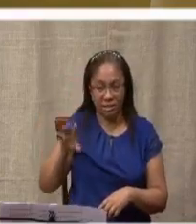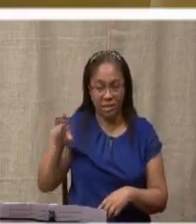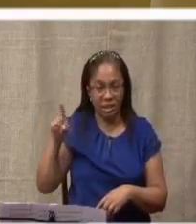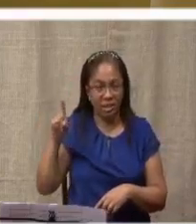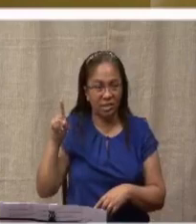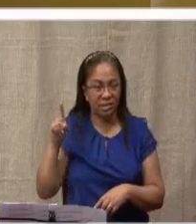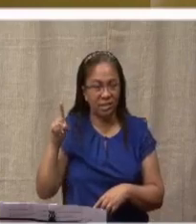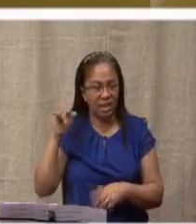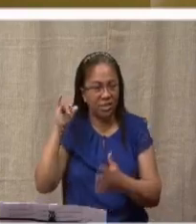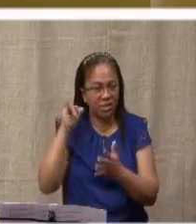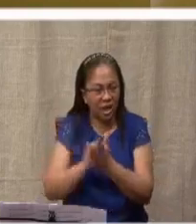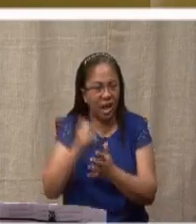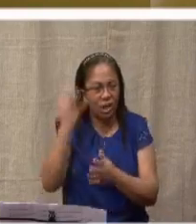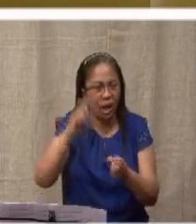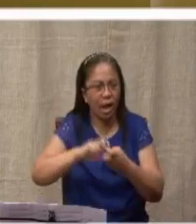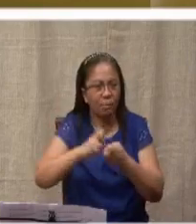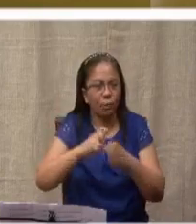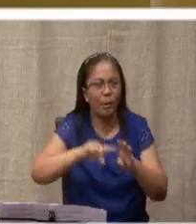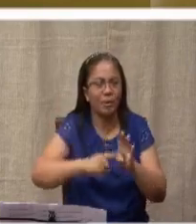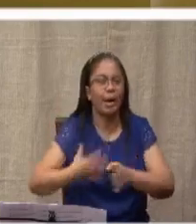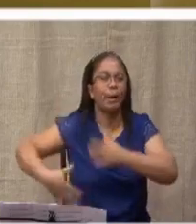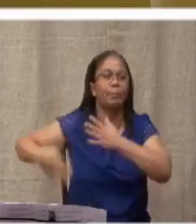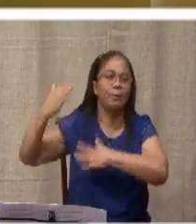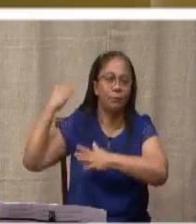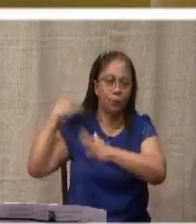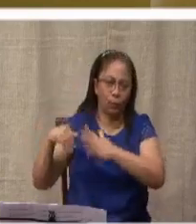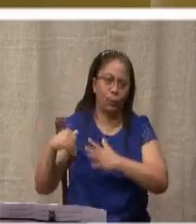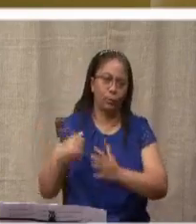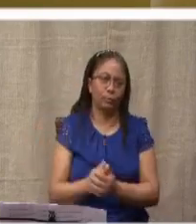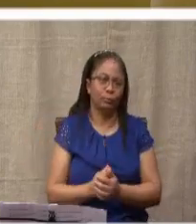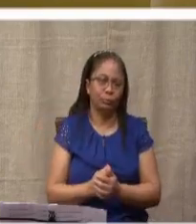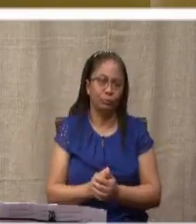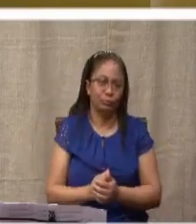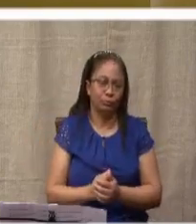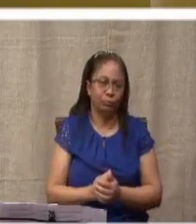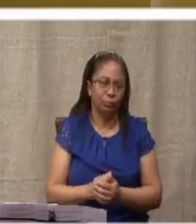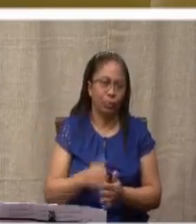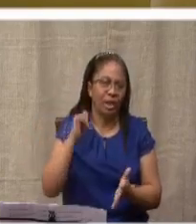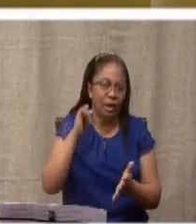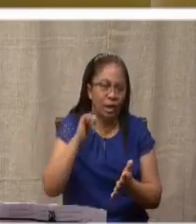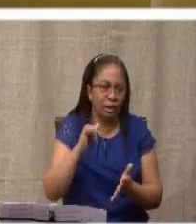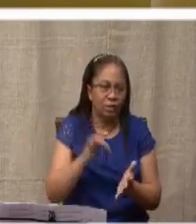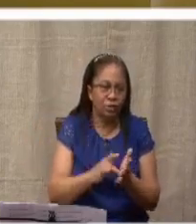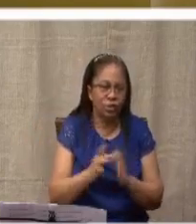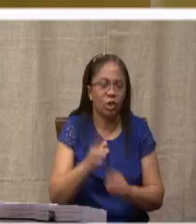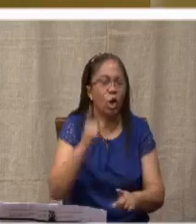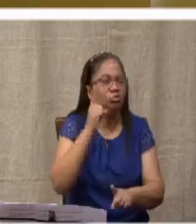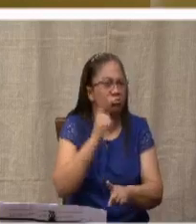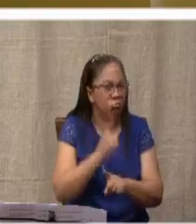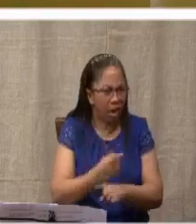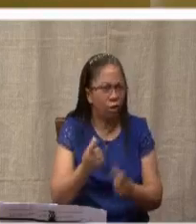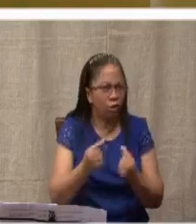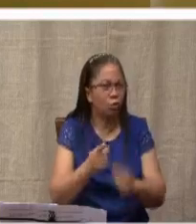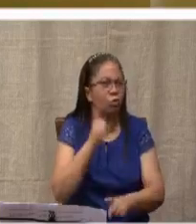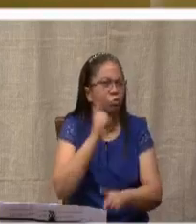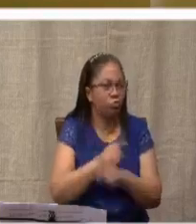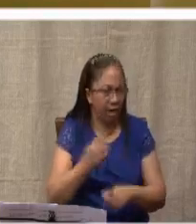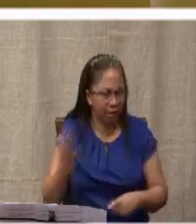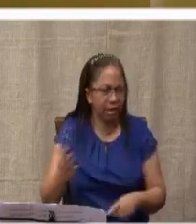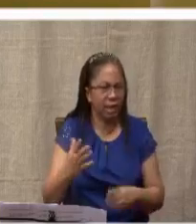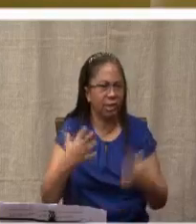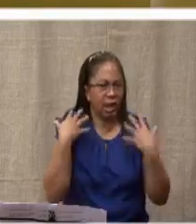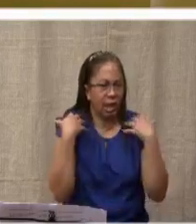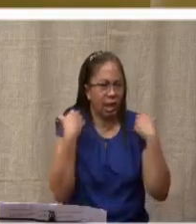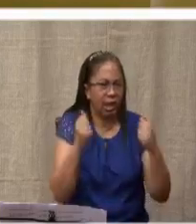first place and it is right that he should heal the woman because it is because of her listening to that silvery